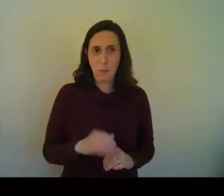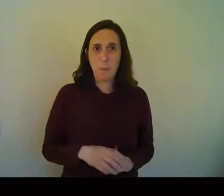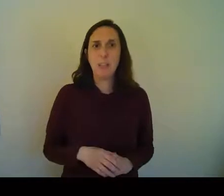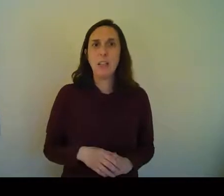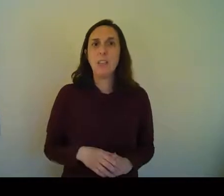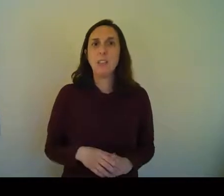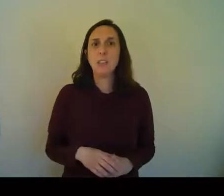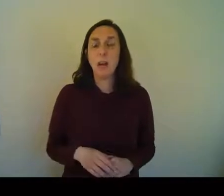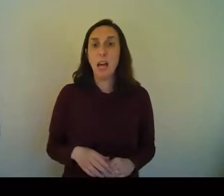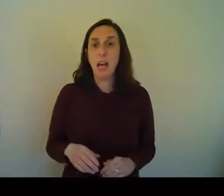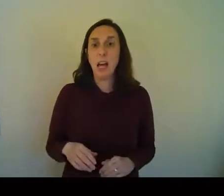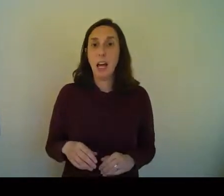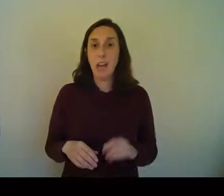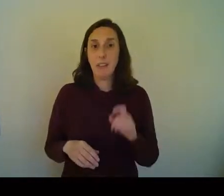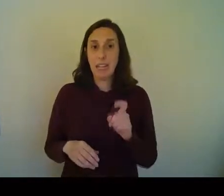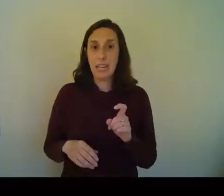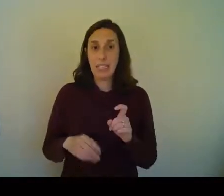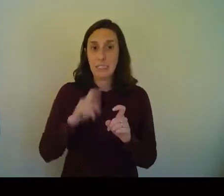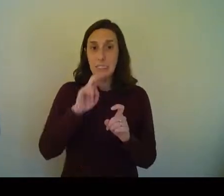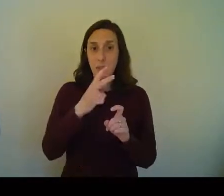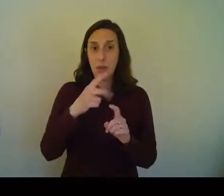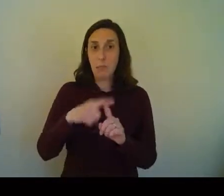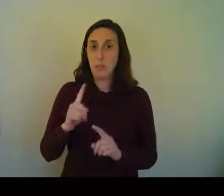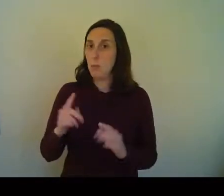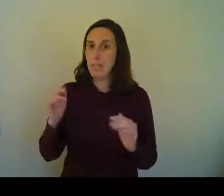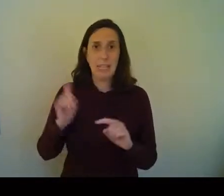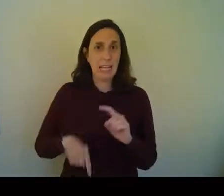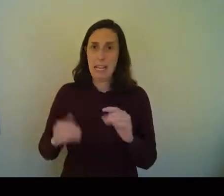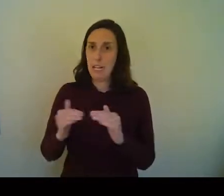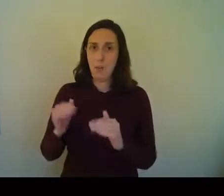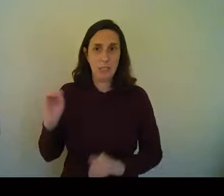plus 1, and I'll set it not equal to 0.